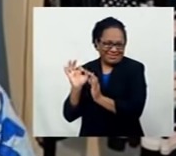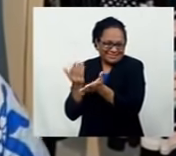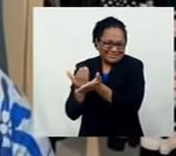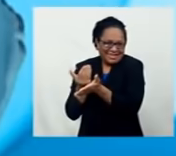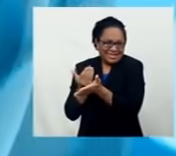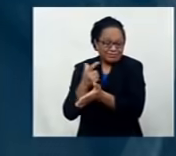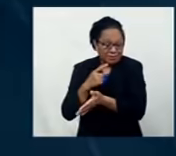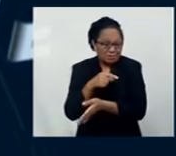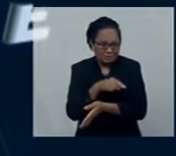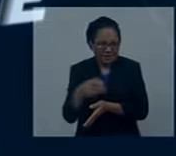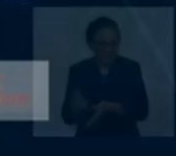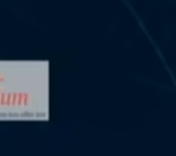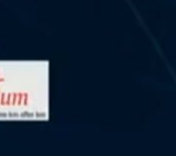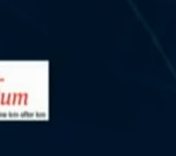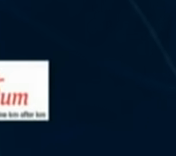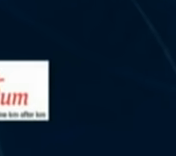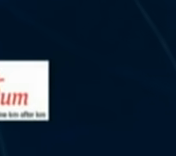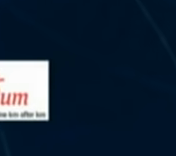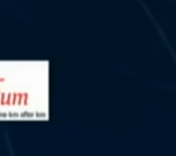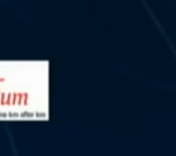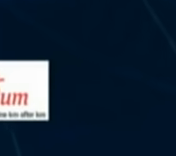planted.